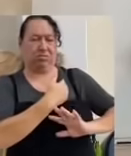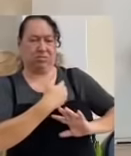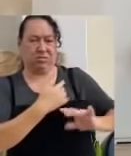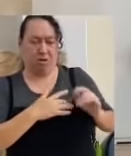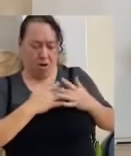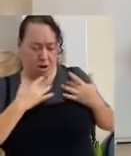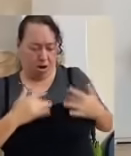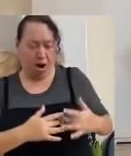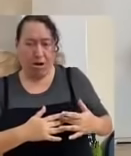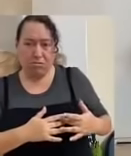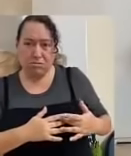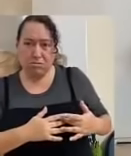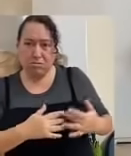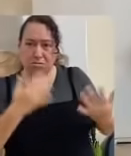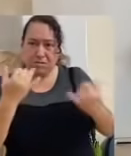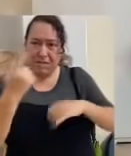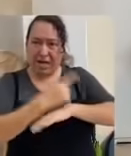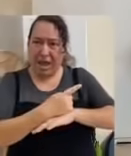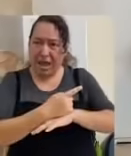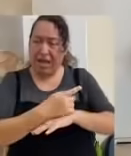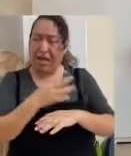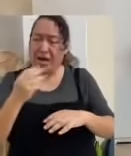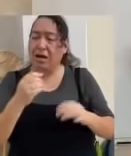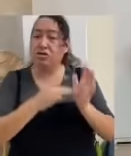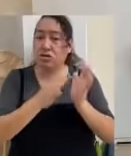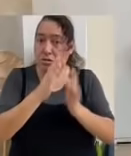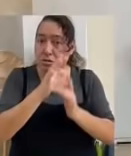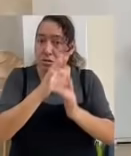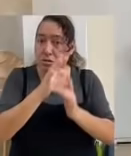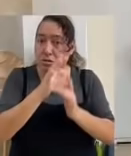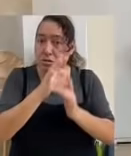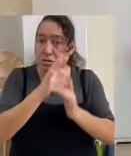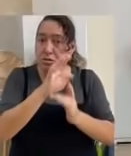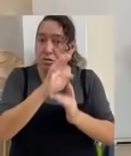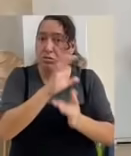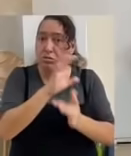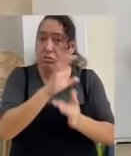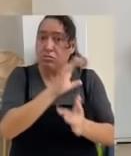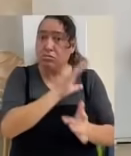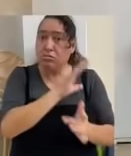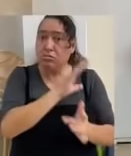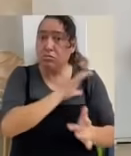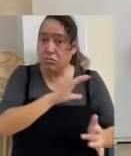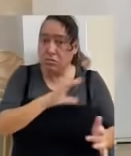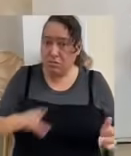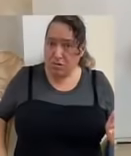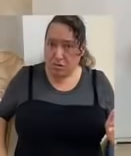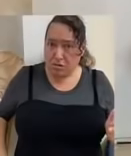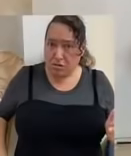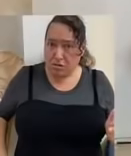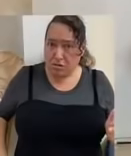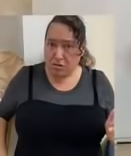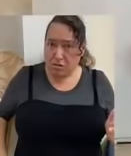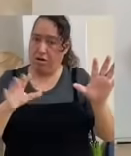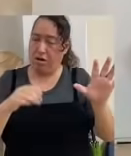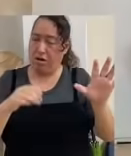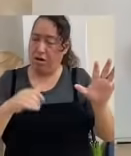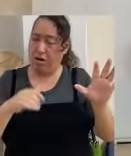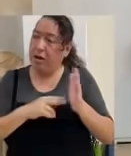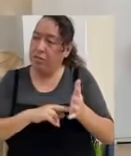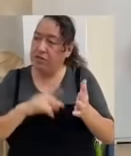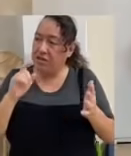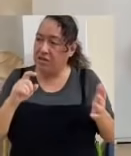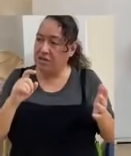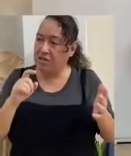today. And Jesus Christ does it through the gospel. The gospel is very clear. I mean, I just need to, you know,